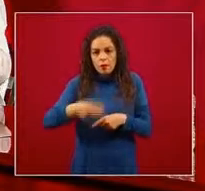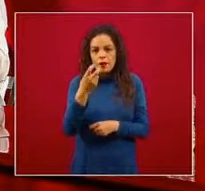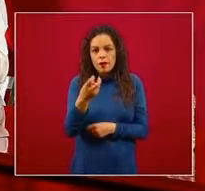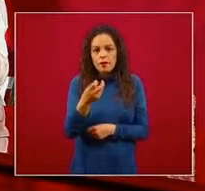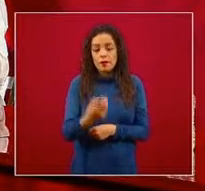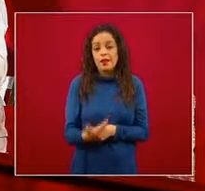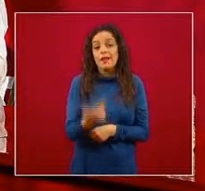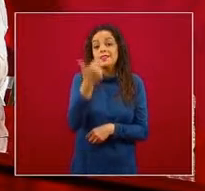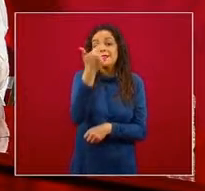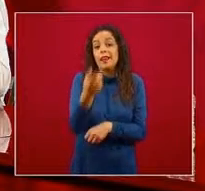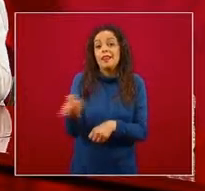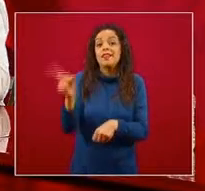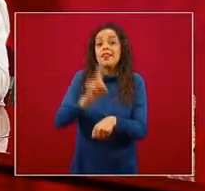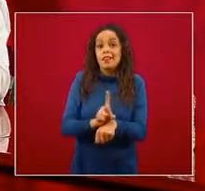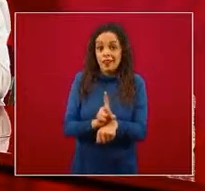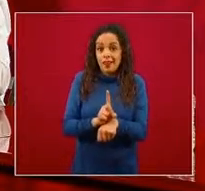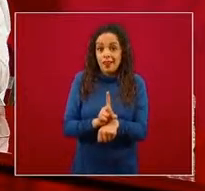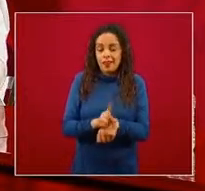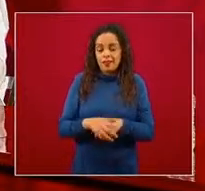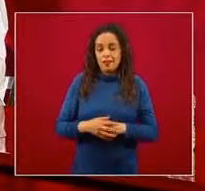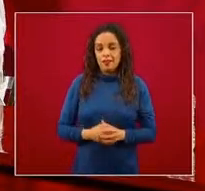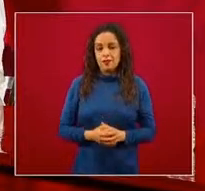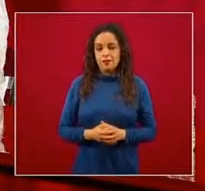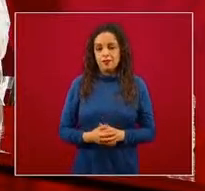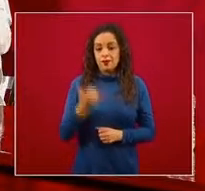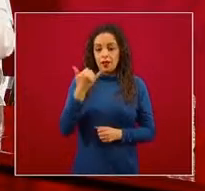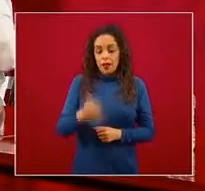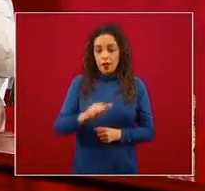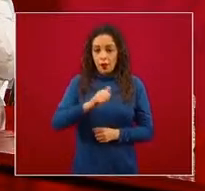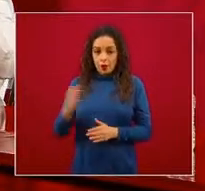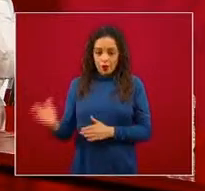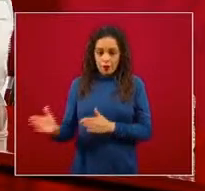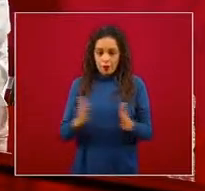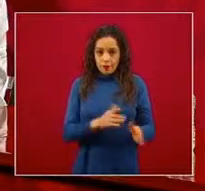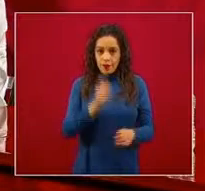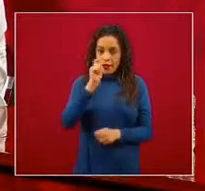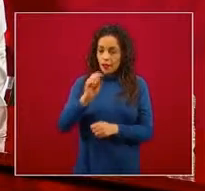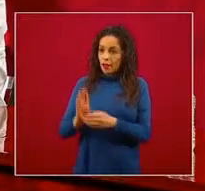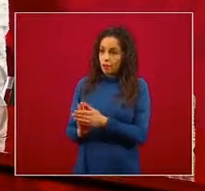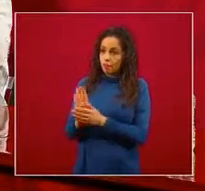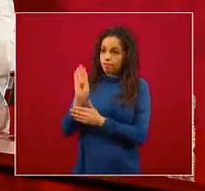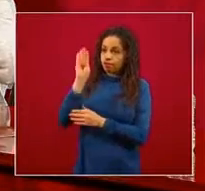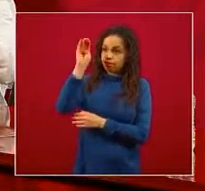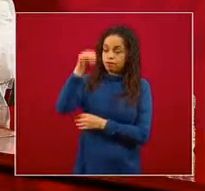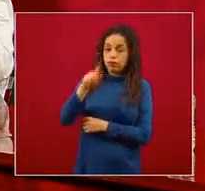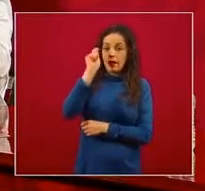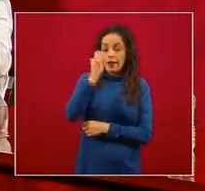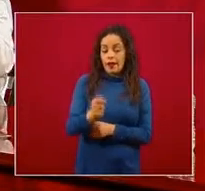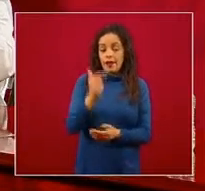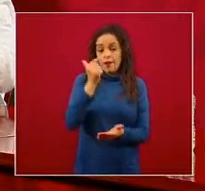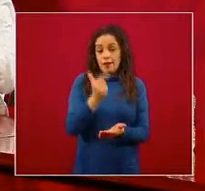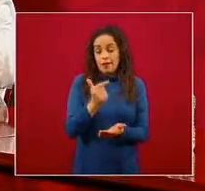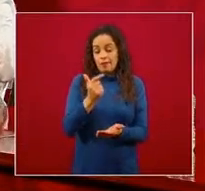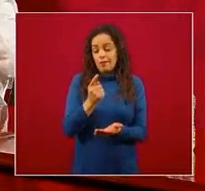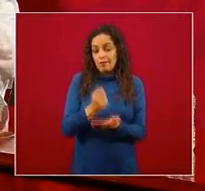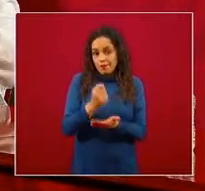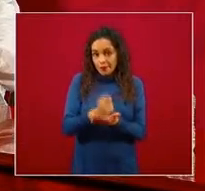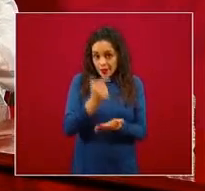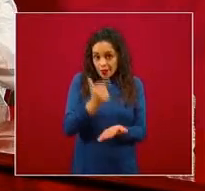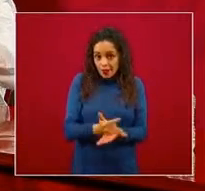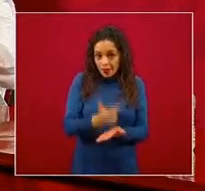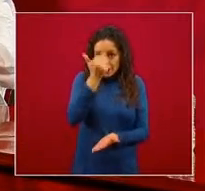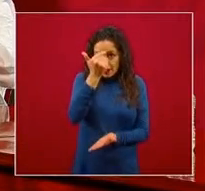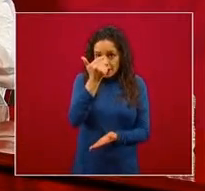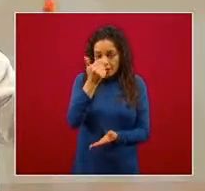happen. So when you have the ITU curve and we reach its peak, you'll see that it will be